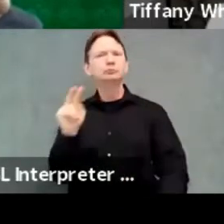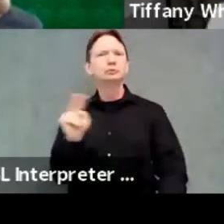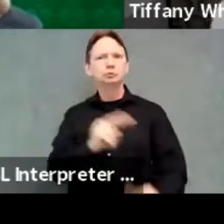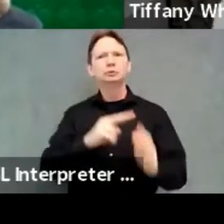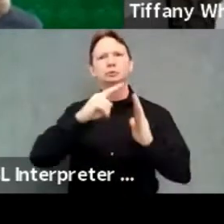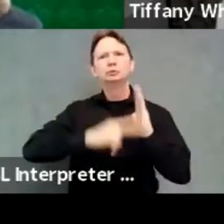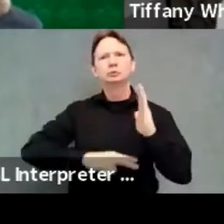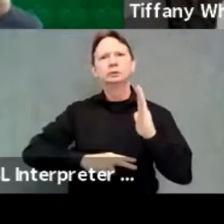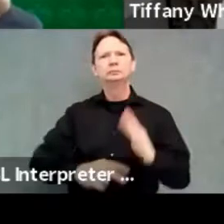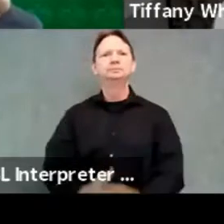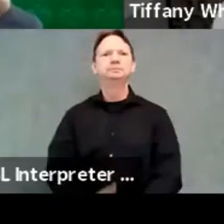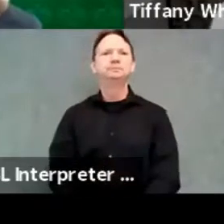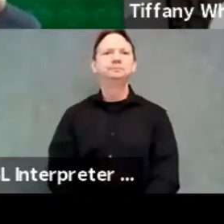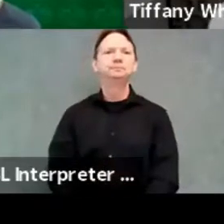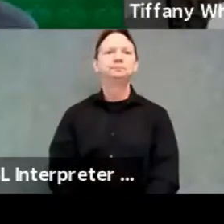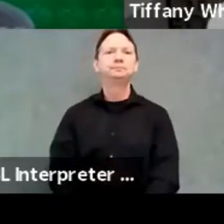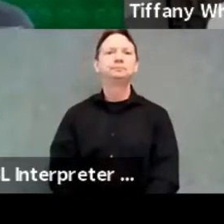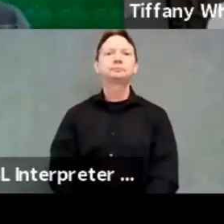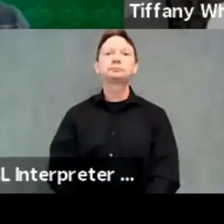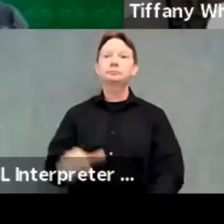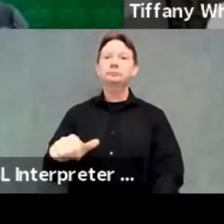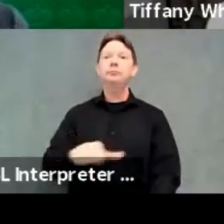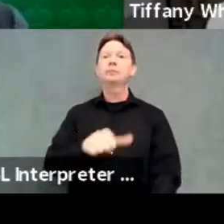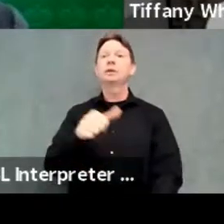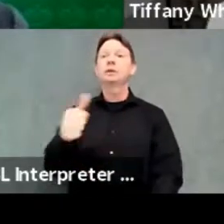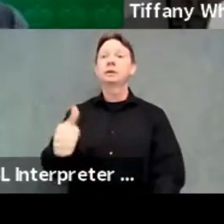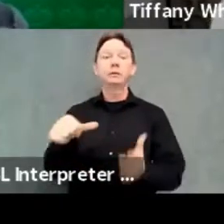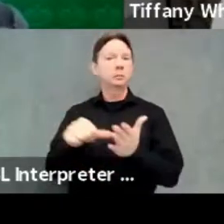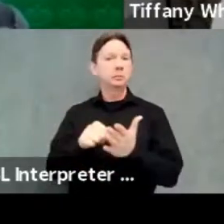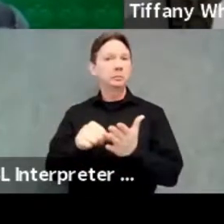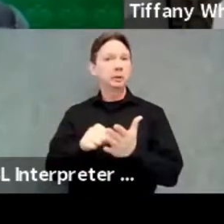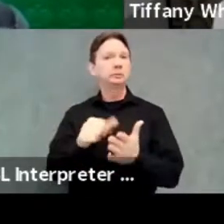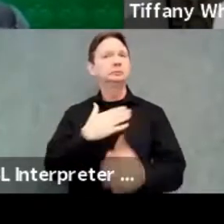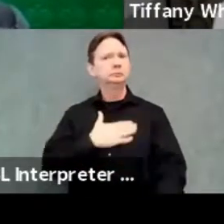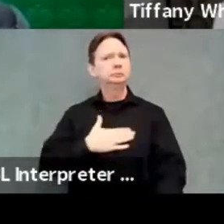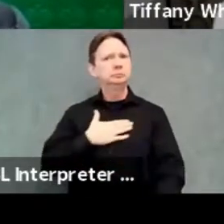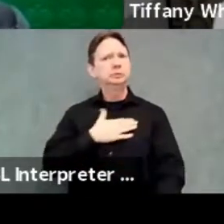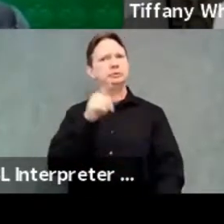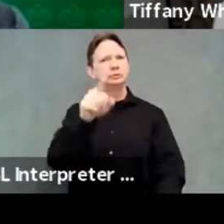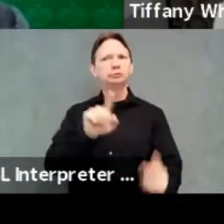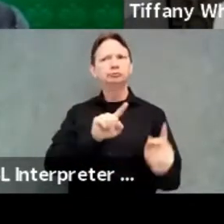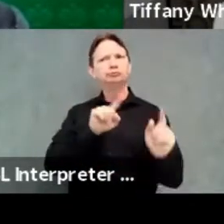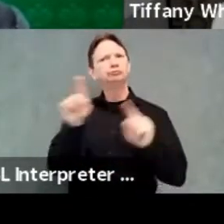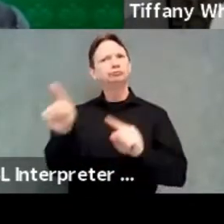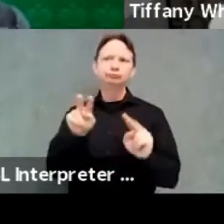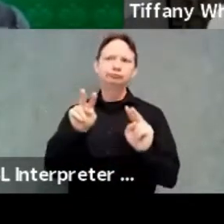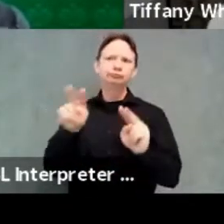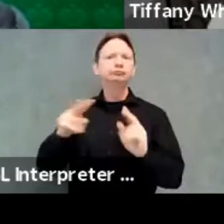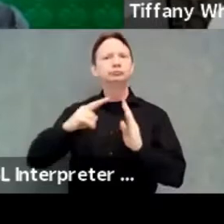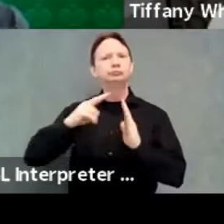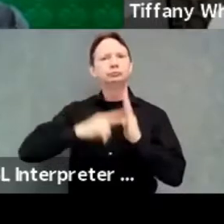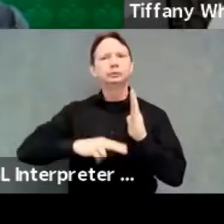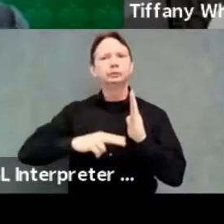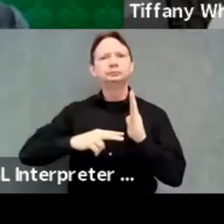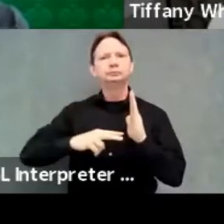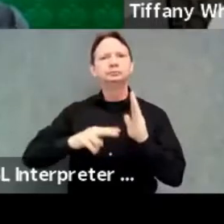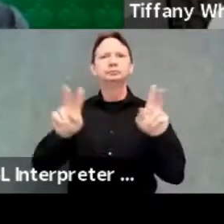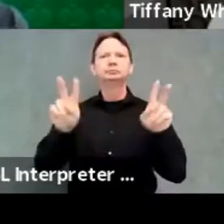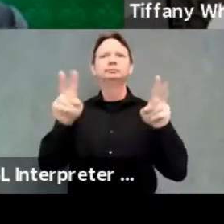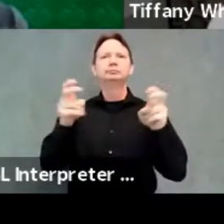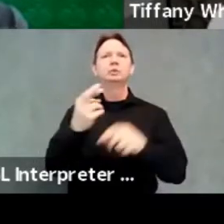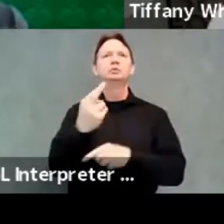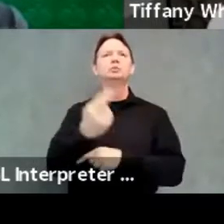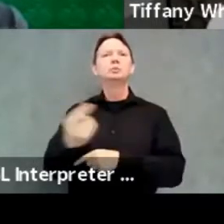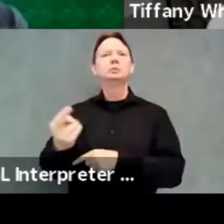which has got a lot of information that you should familiarize yourself with as new SIG officers, and that is the Resources for SIG